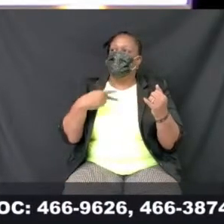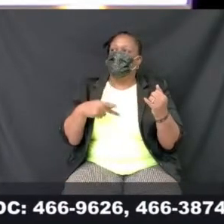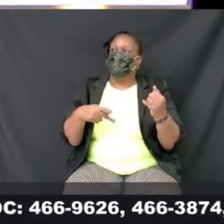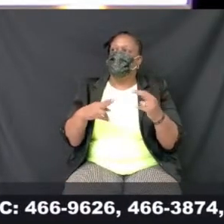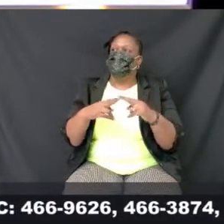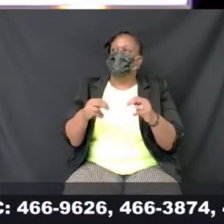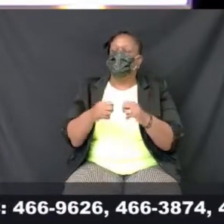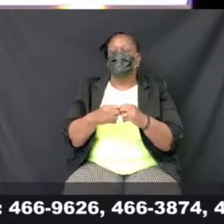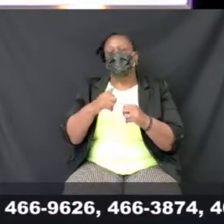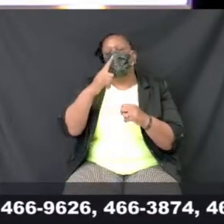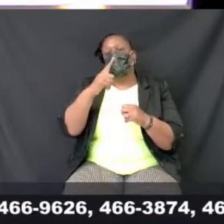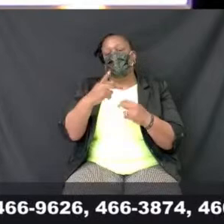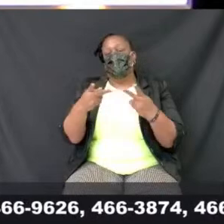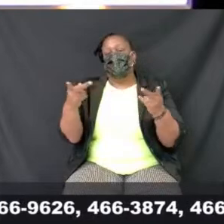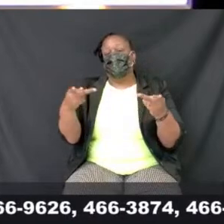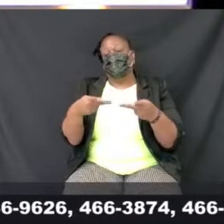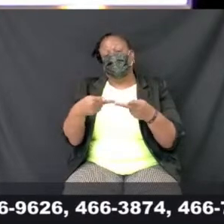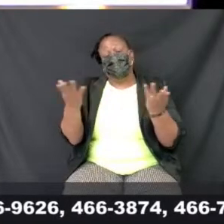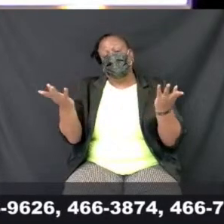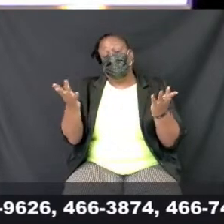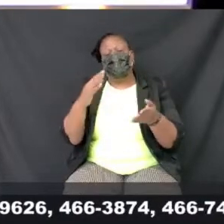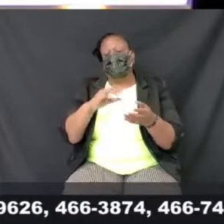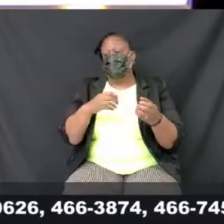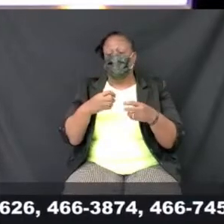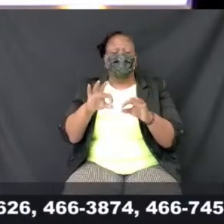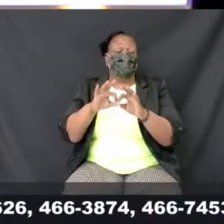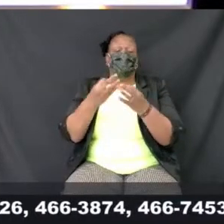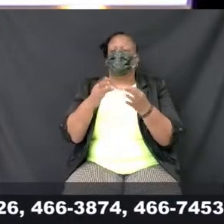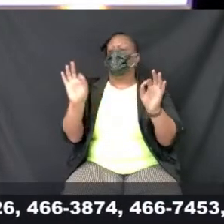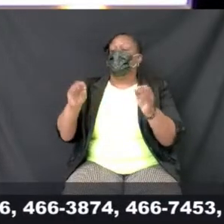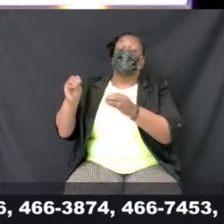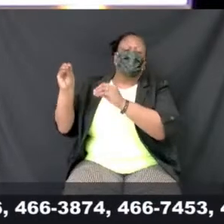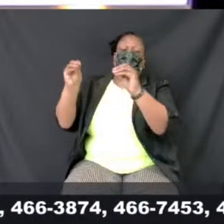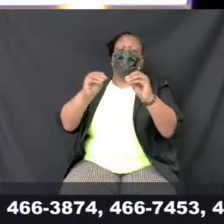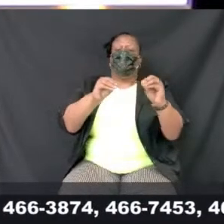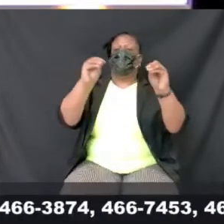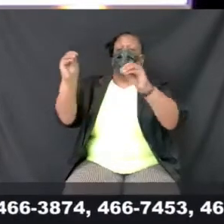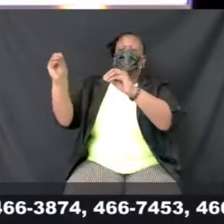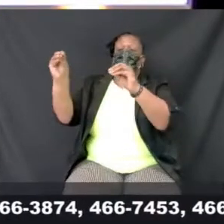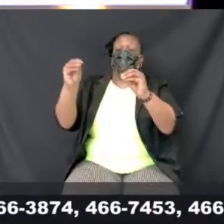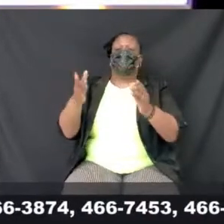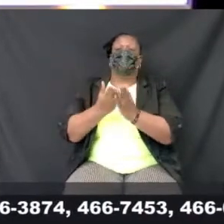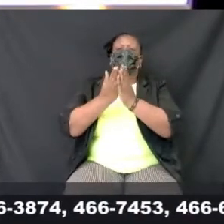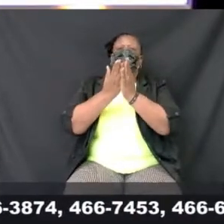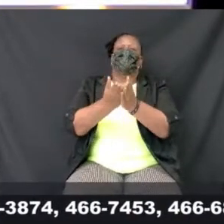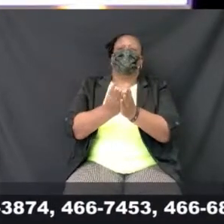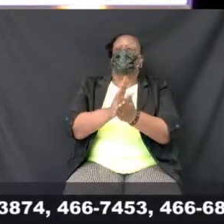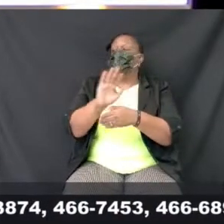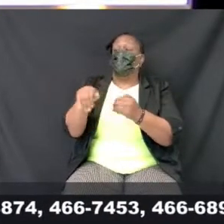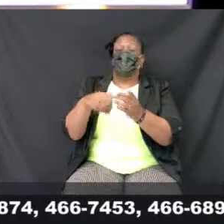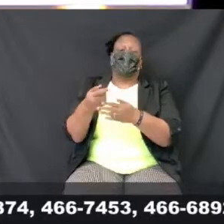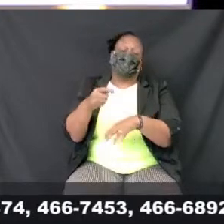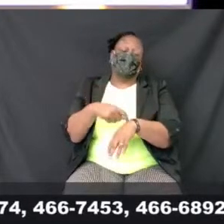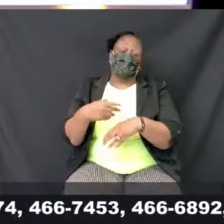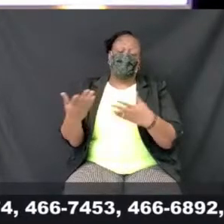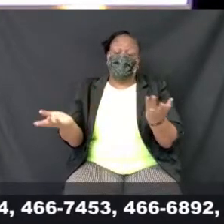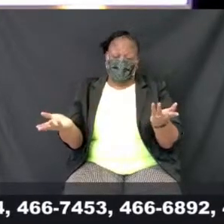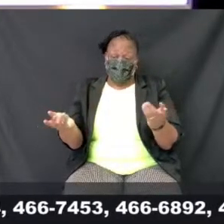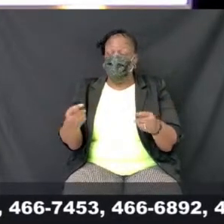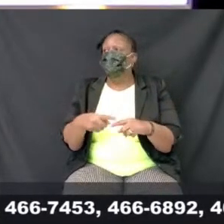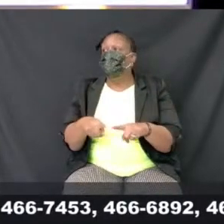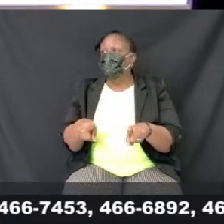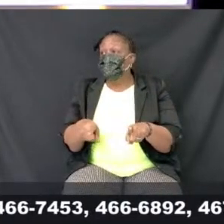Nevis is basically one population. There is free movement of persons across the borders.